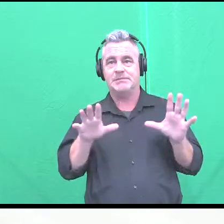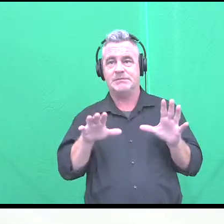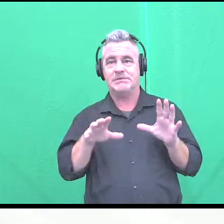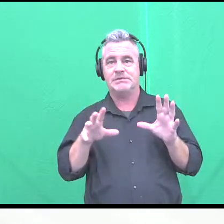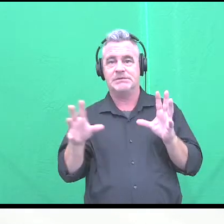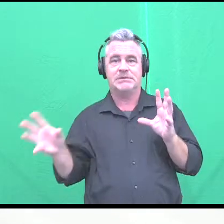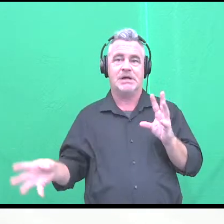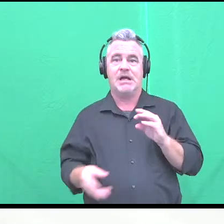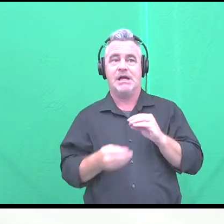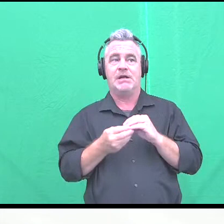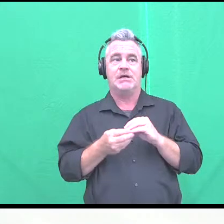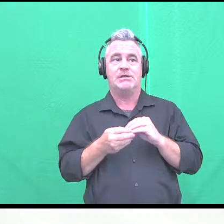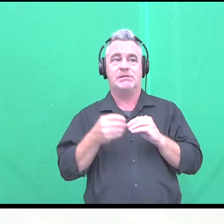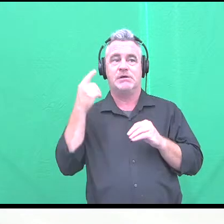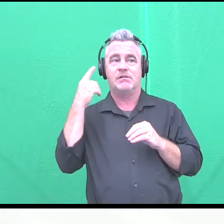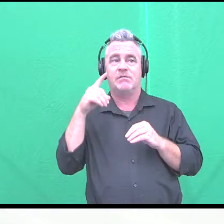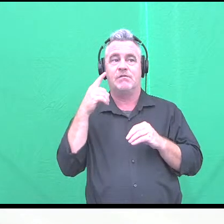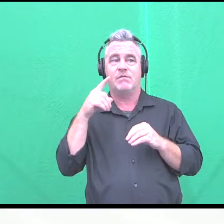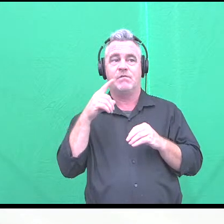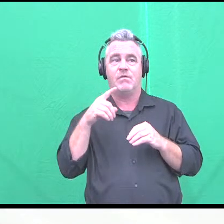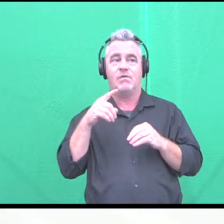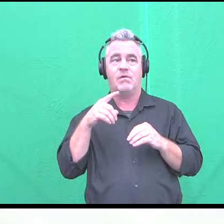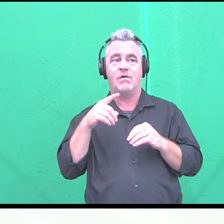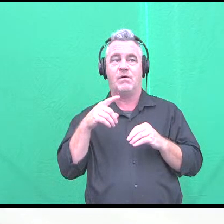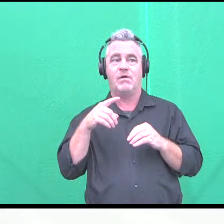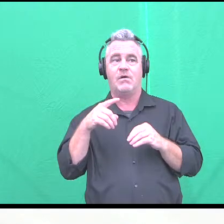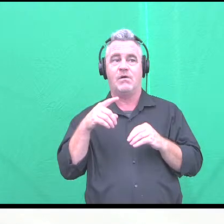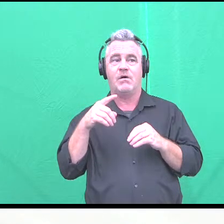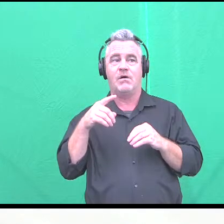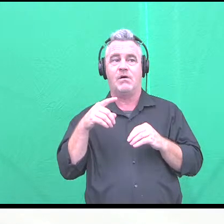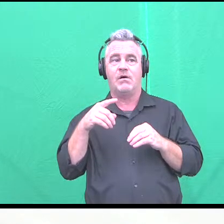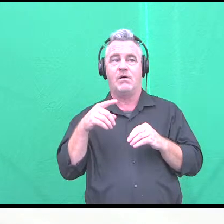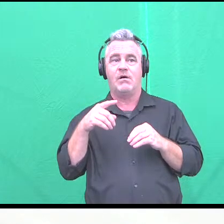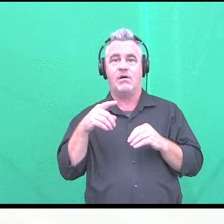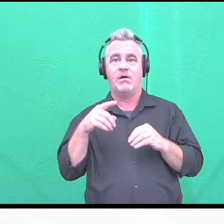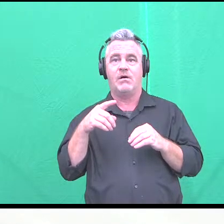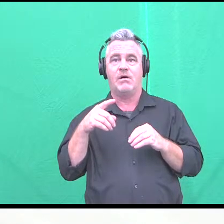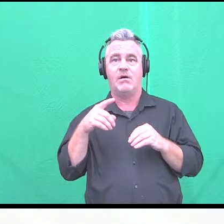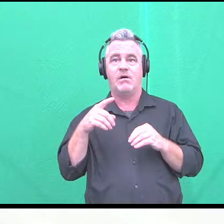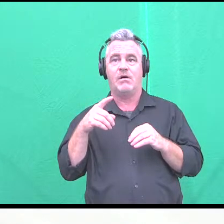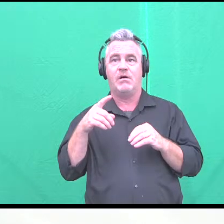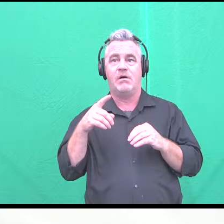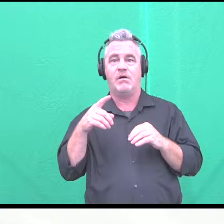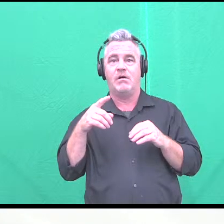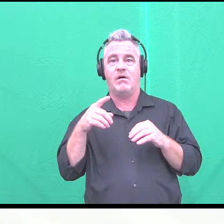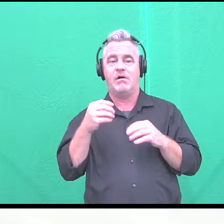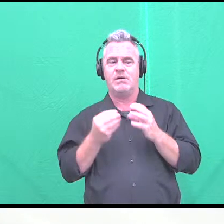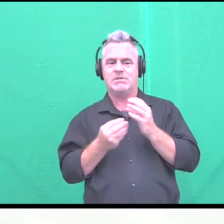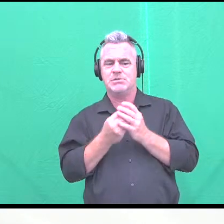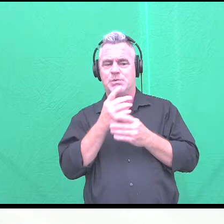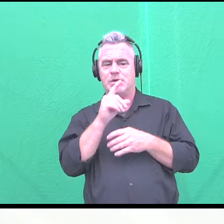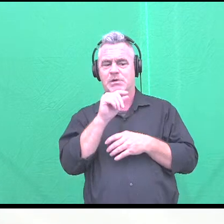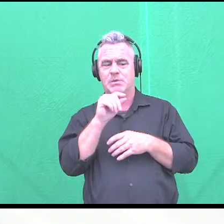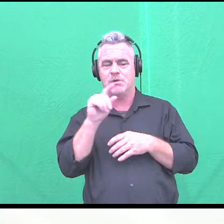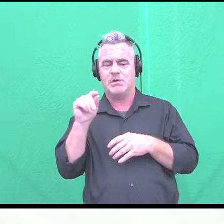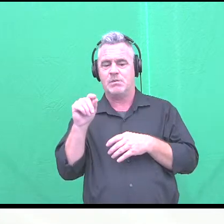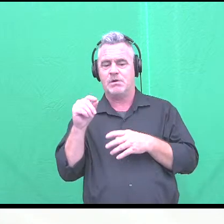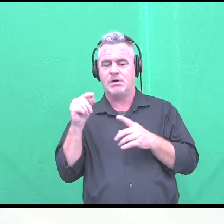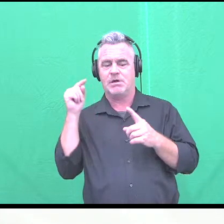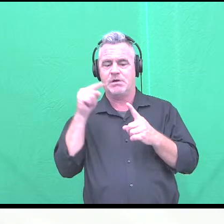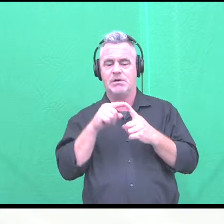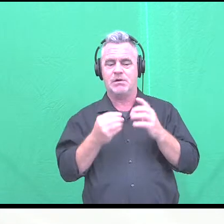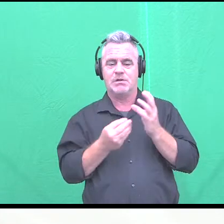supplement in like for full year. So from the spring of 2020 till the spring of